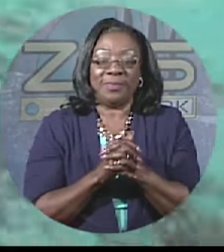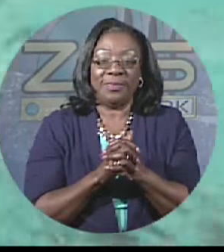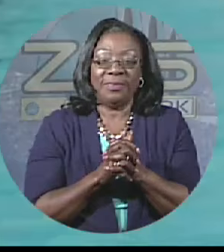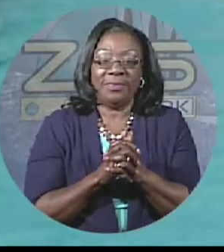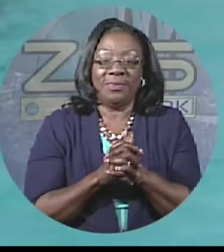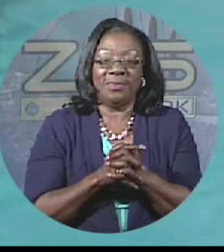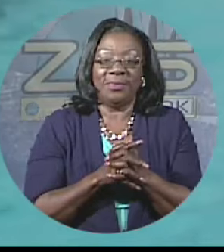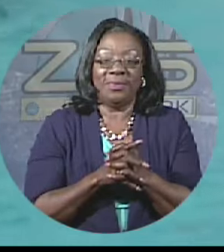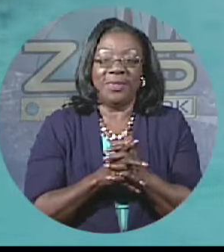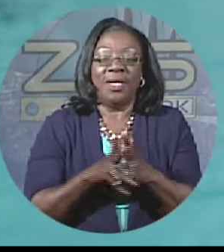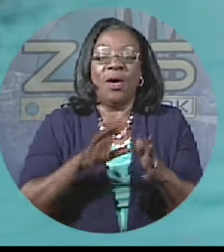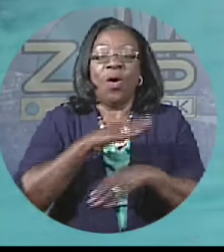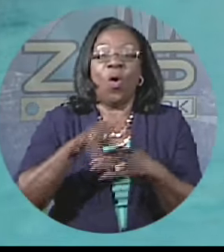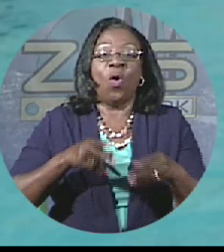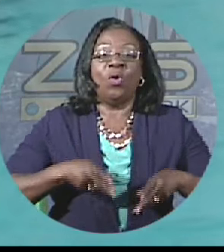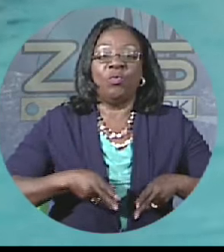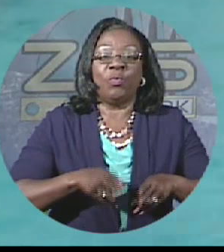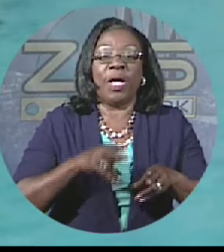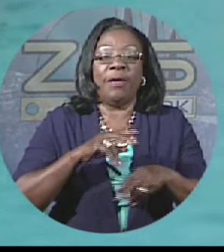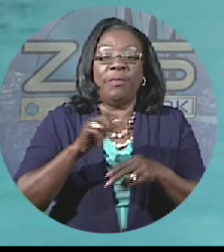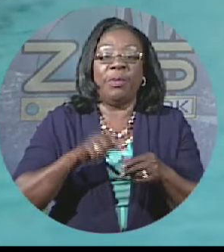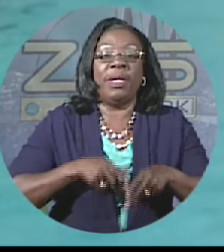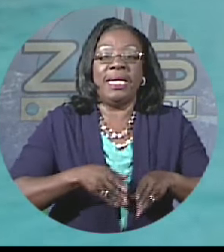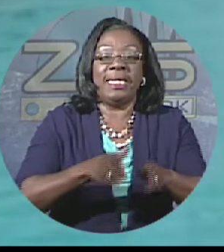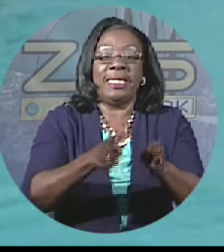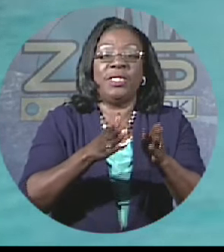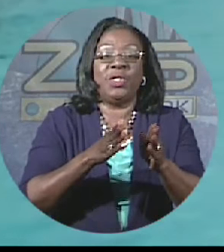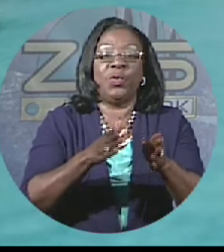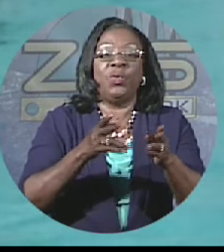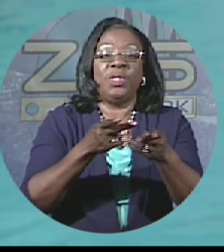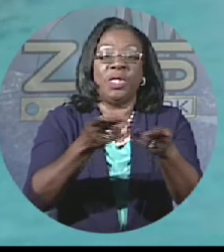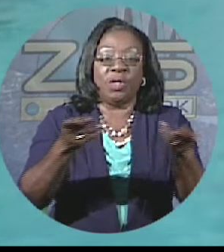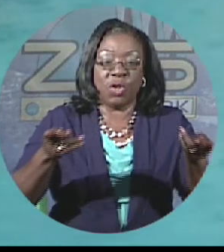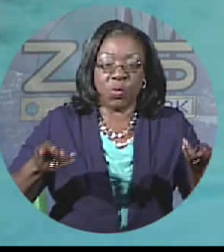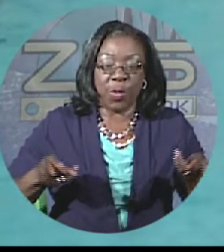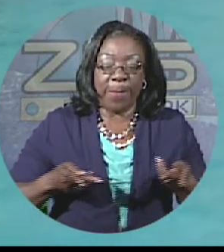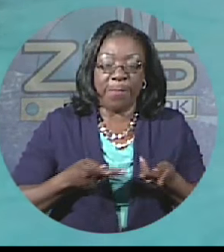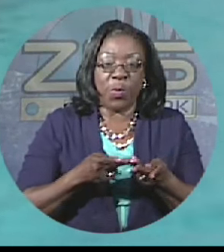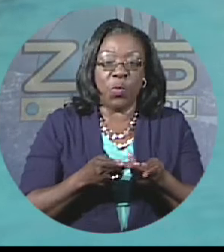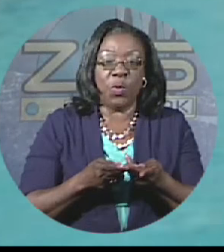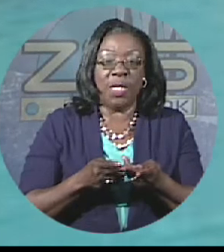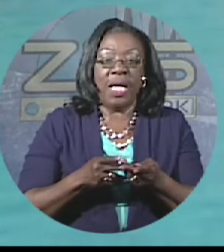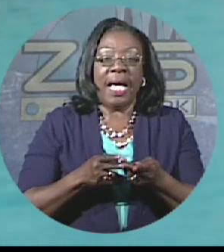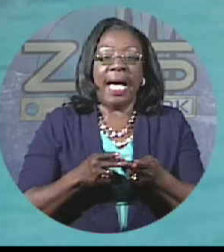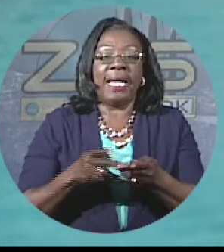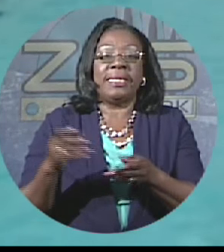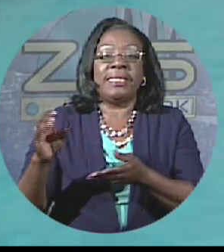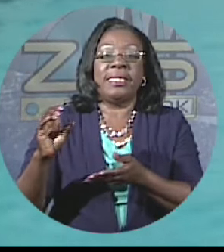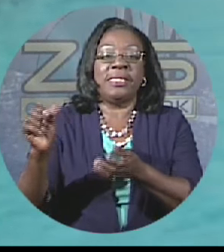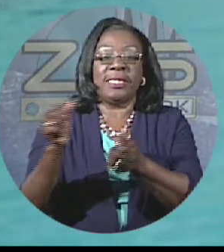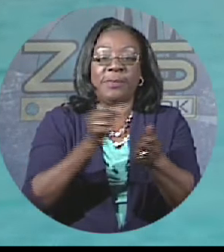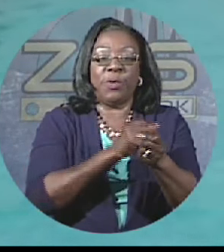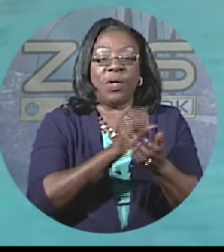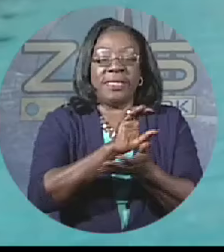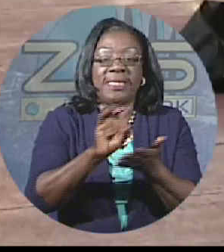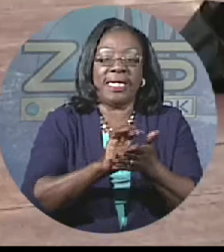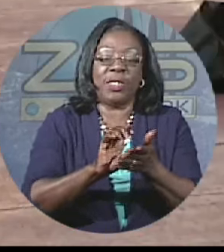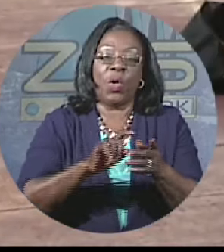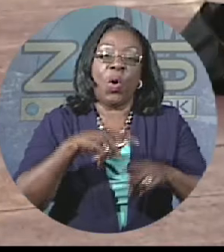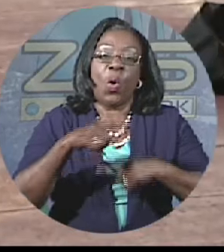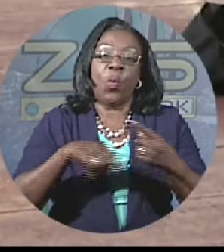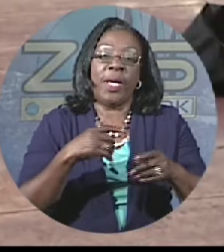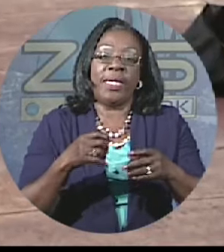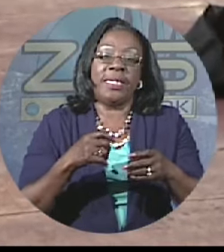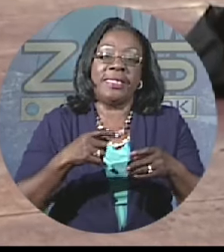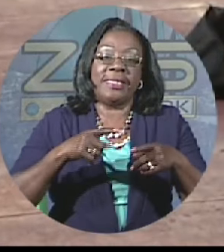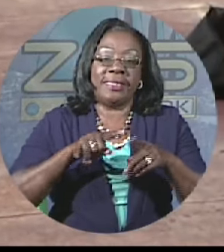All roads will lead to the Betty Kelly Kenning National Swim Complex when competition gets underway Friday morning at 8:30. So